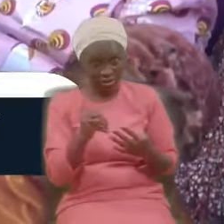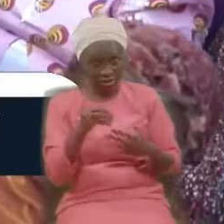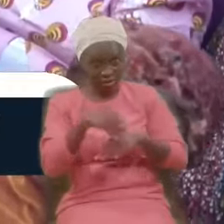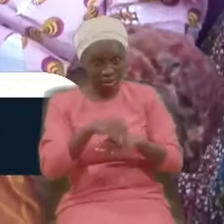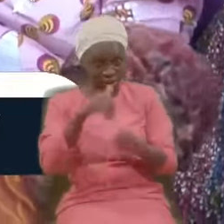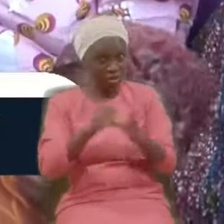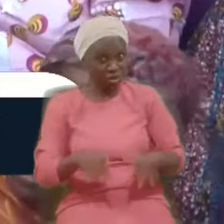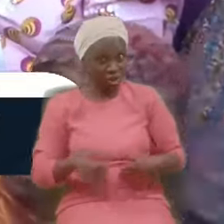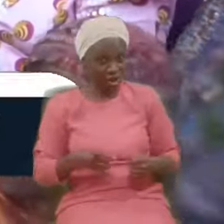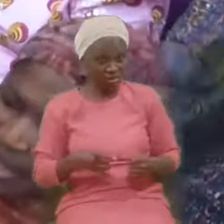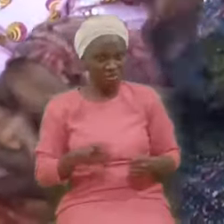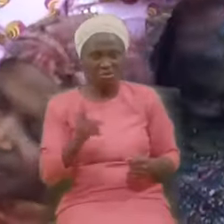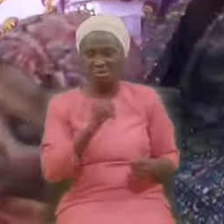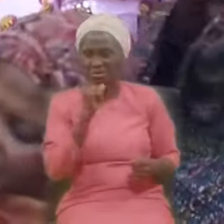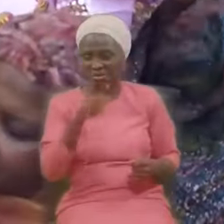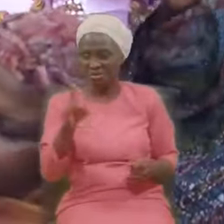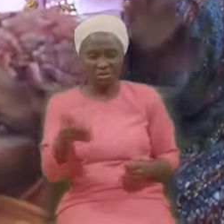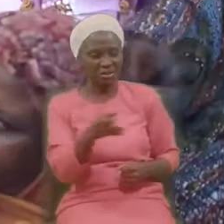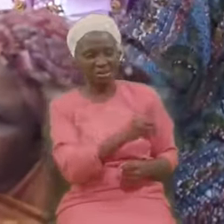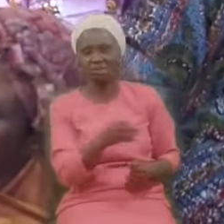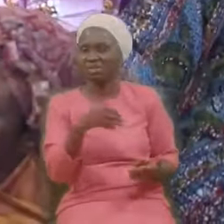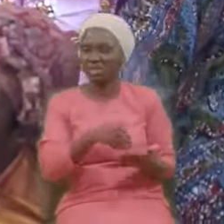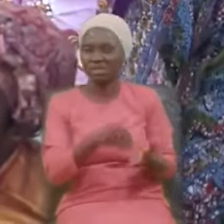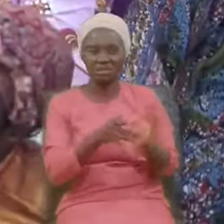this meeting.